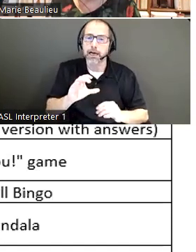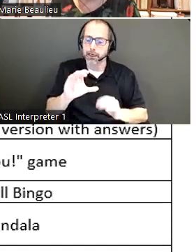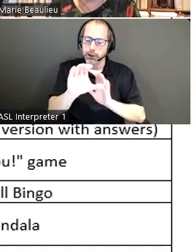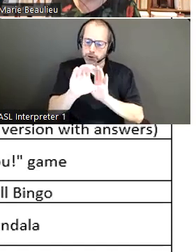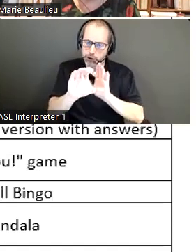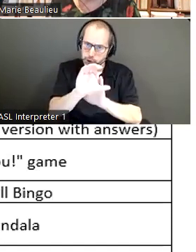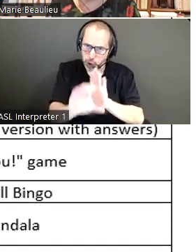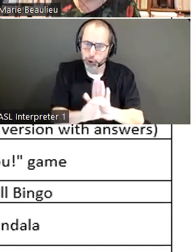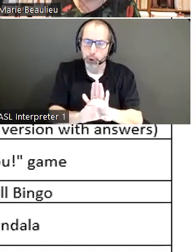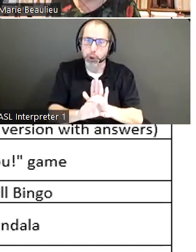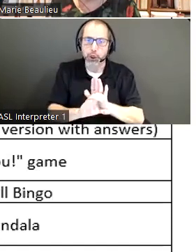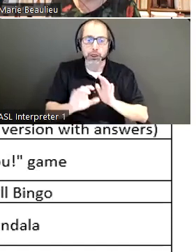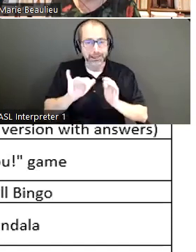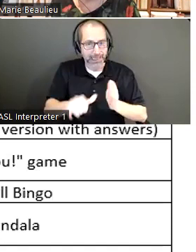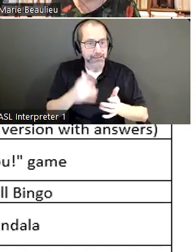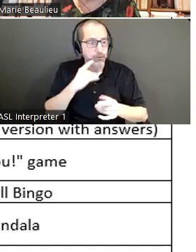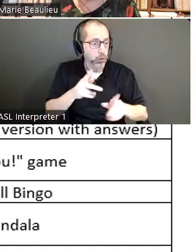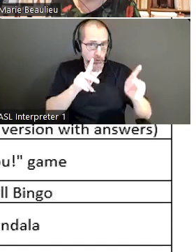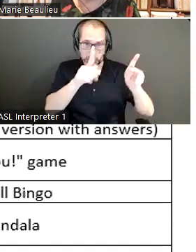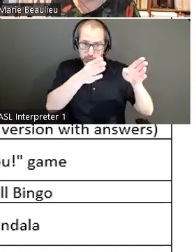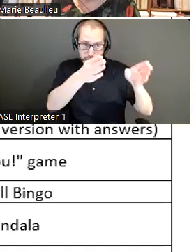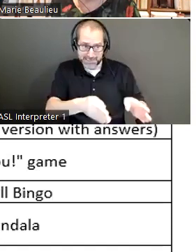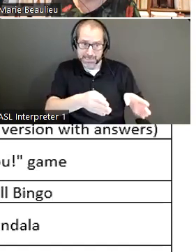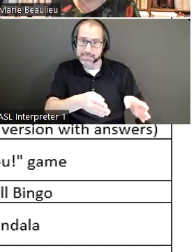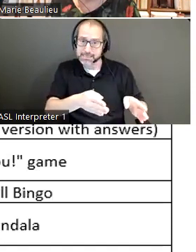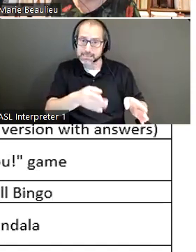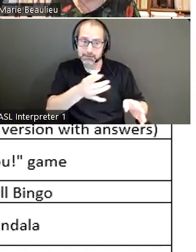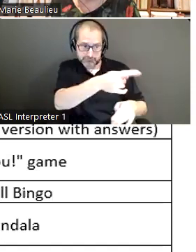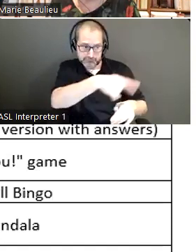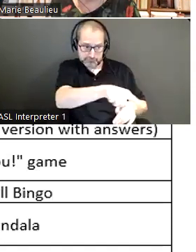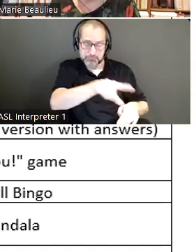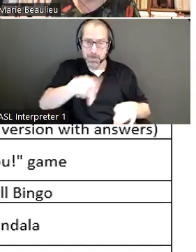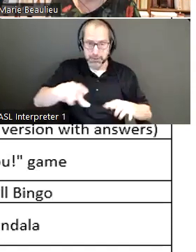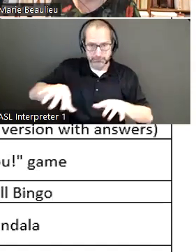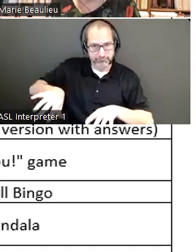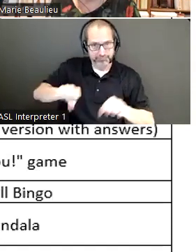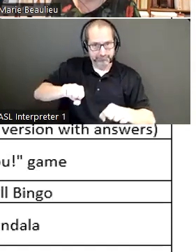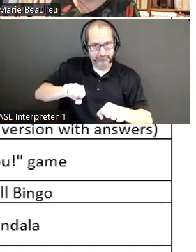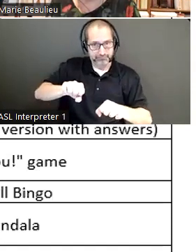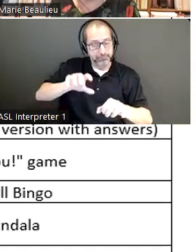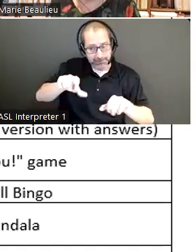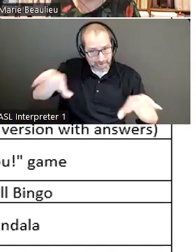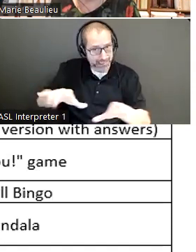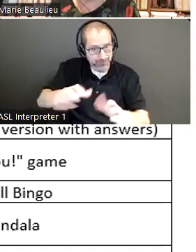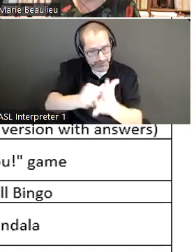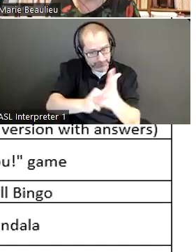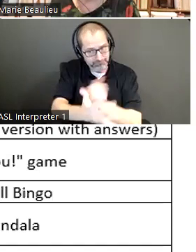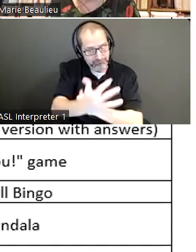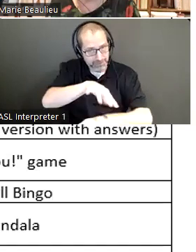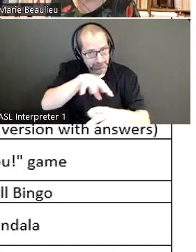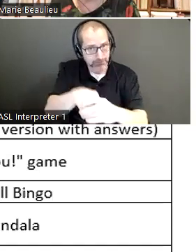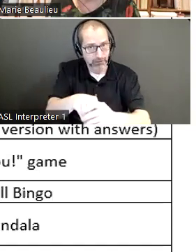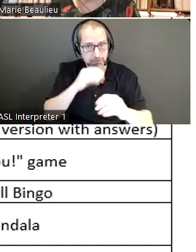an activity by and for residents, which means that residents must be actively involved in developing the content